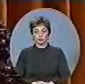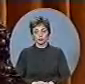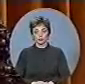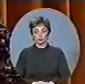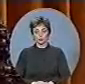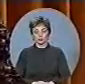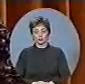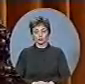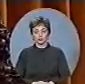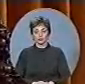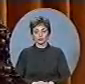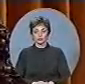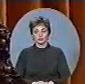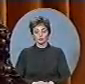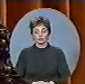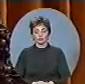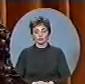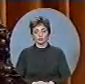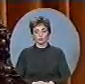The Honourable Member